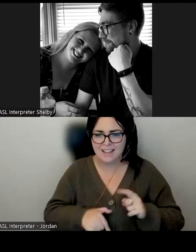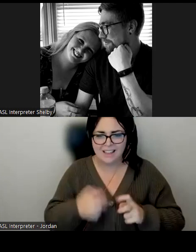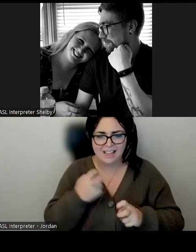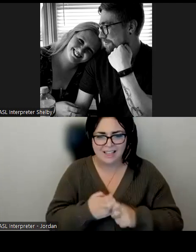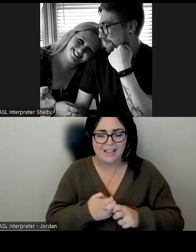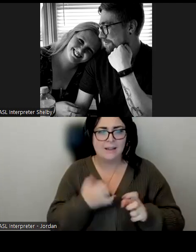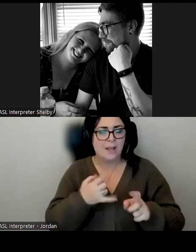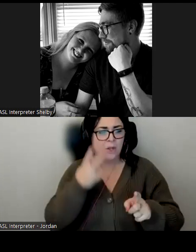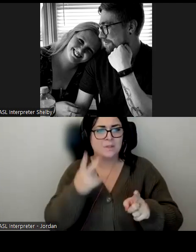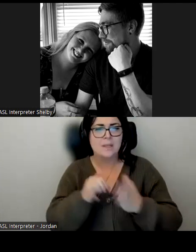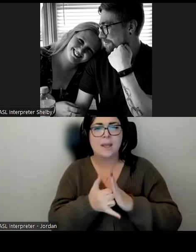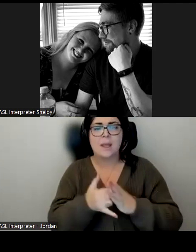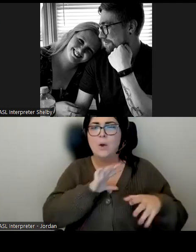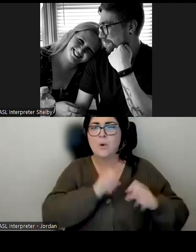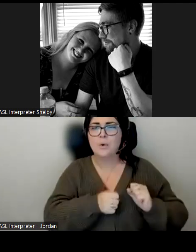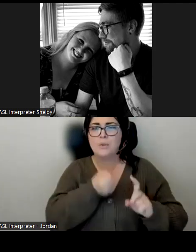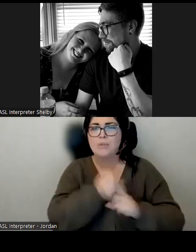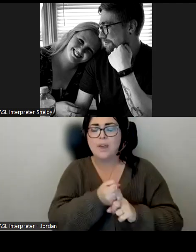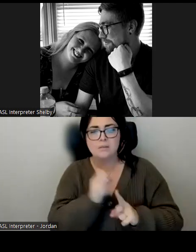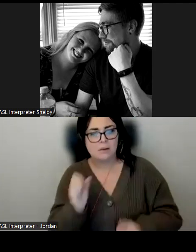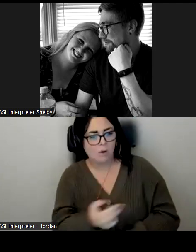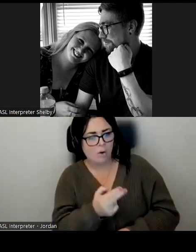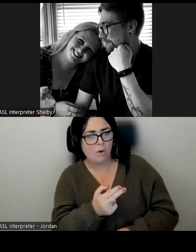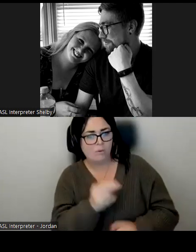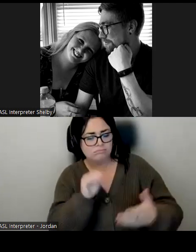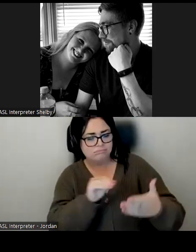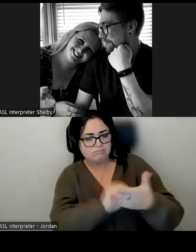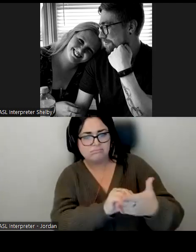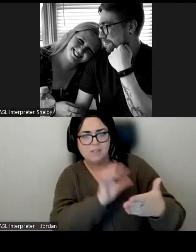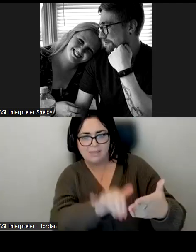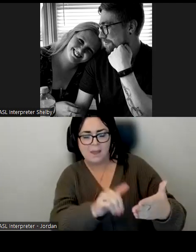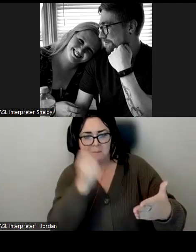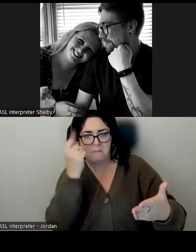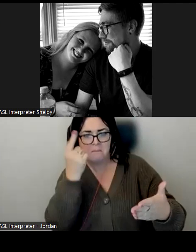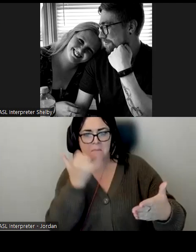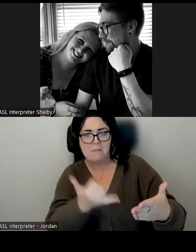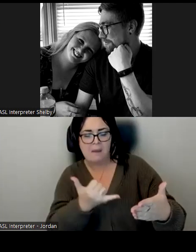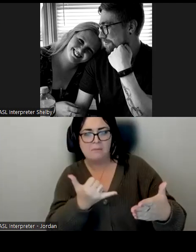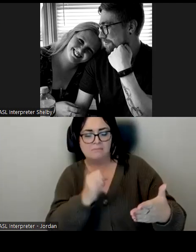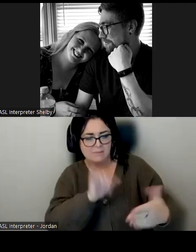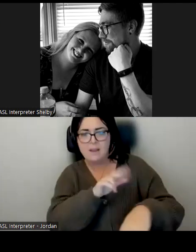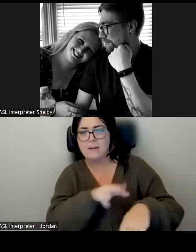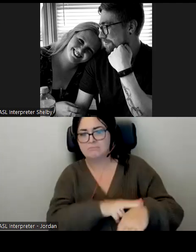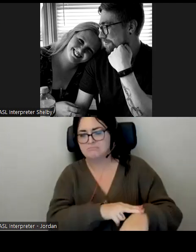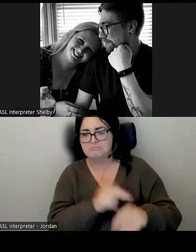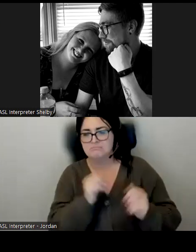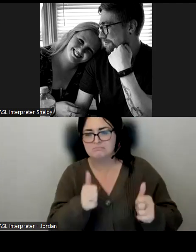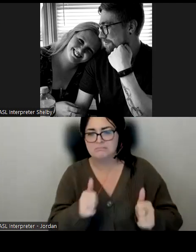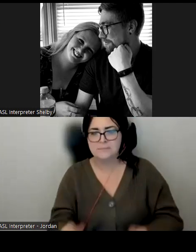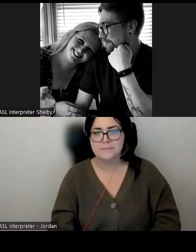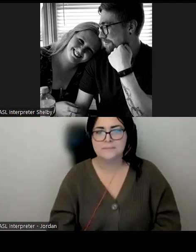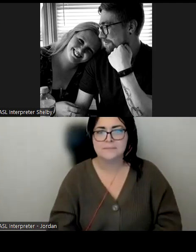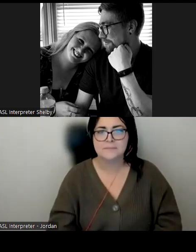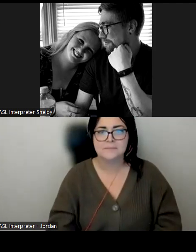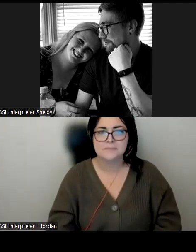can affect us, they were like, oh, okay, that makes sense. I did not know that was normal. So for